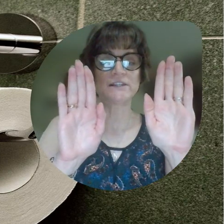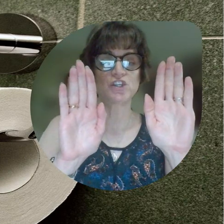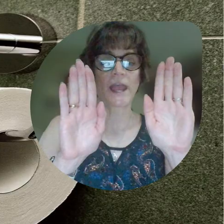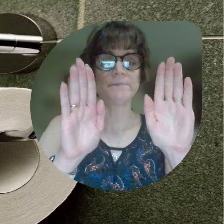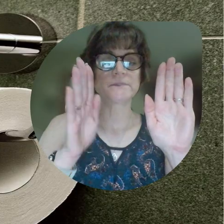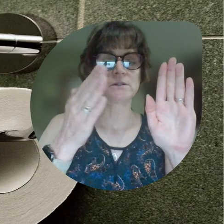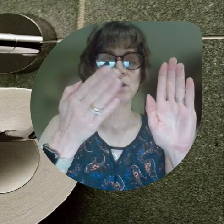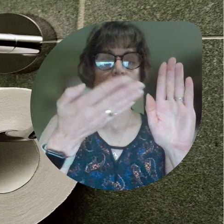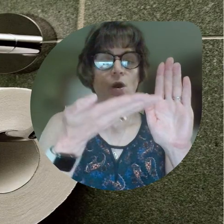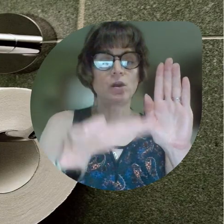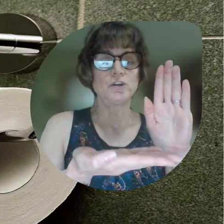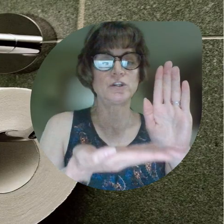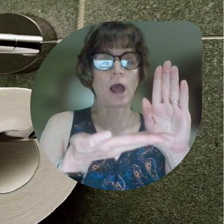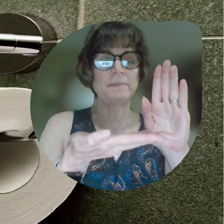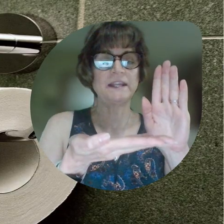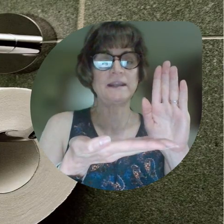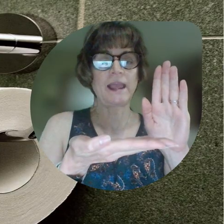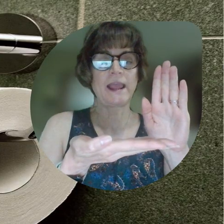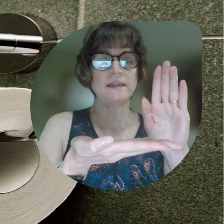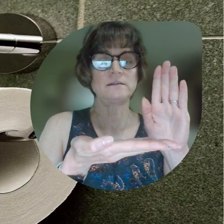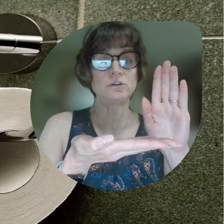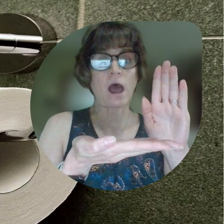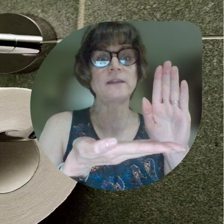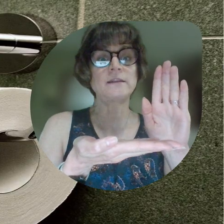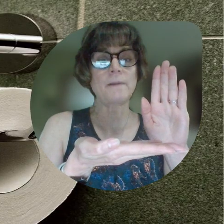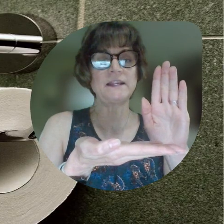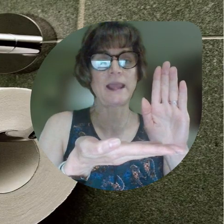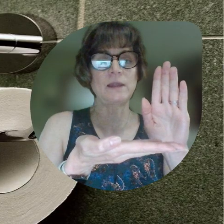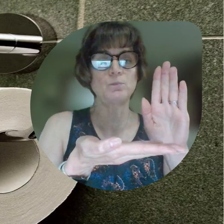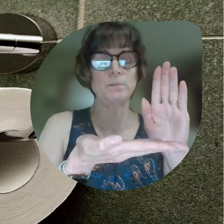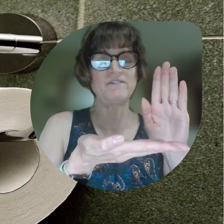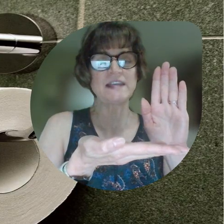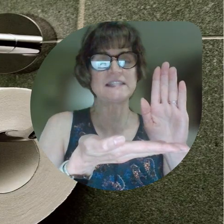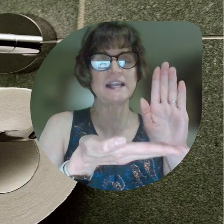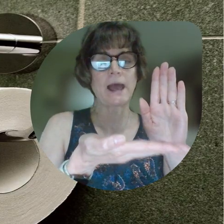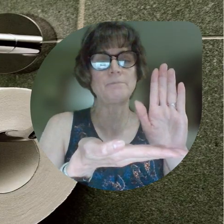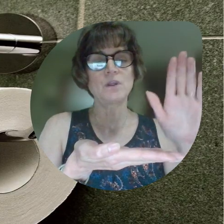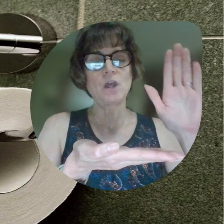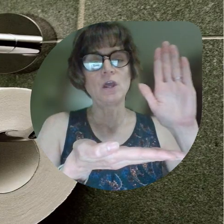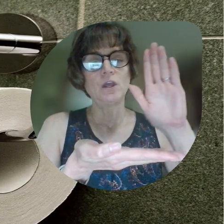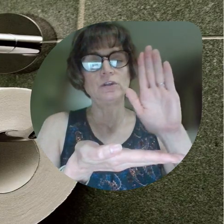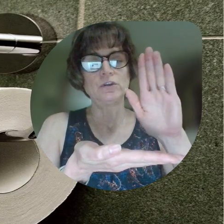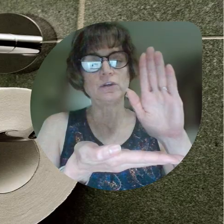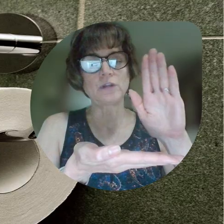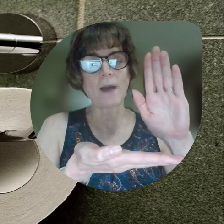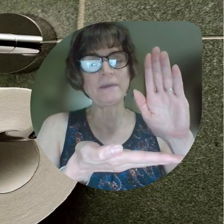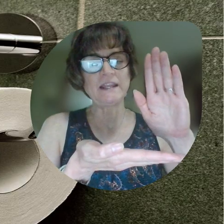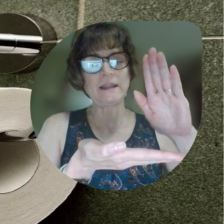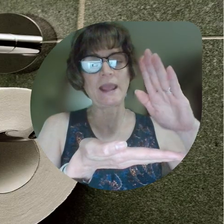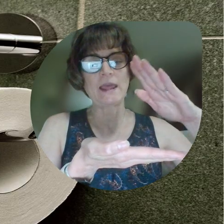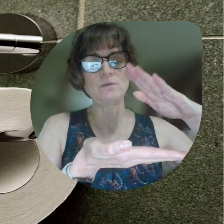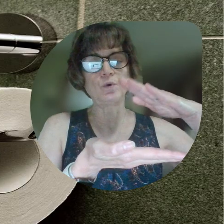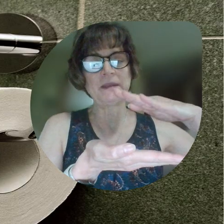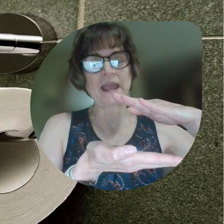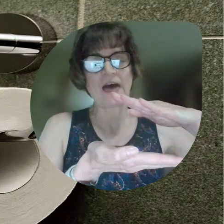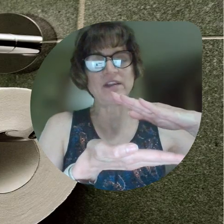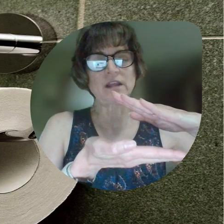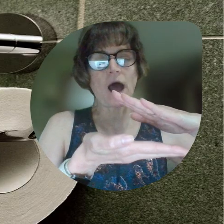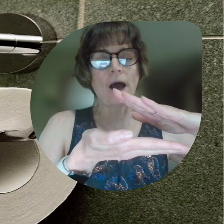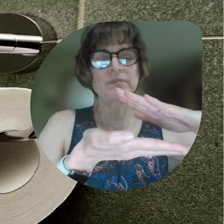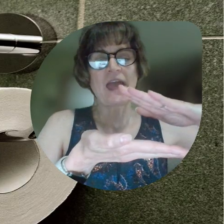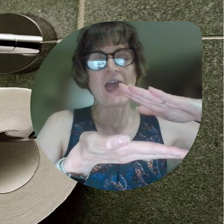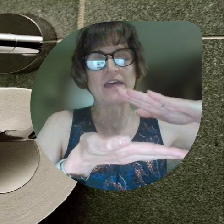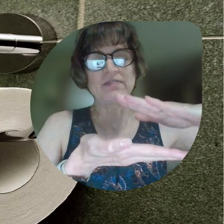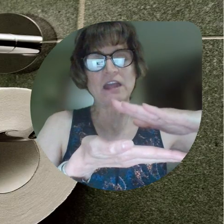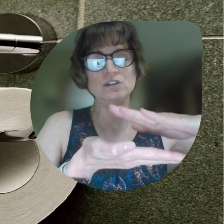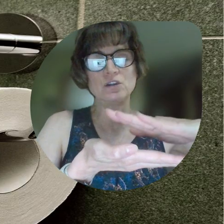2B hand shape. Your dominant hand, your non-dominant hand will be facing up. Your dominant hand will be at the